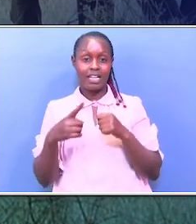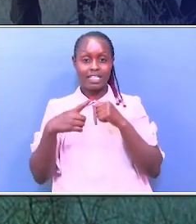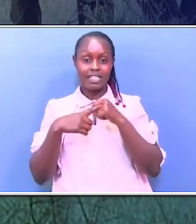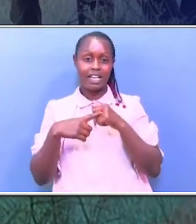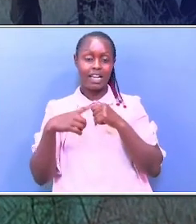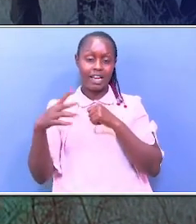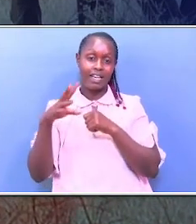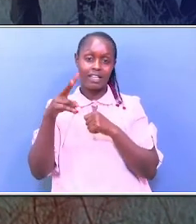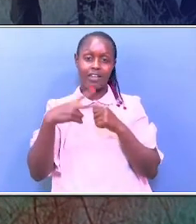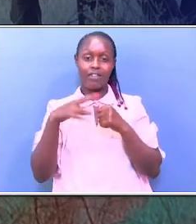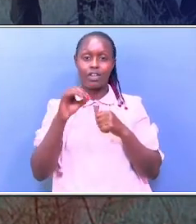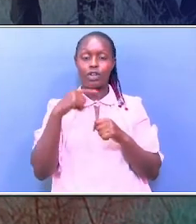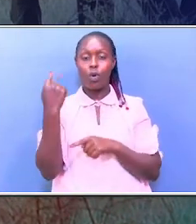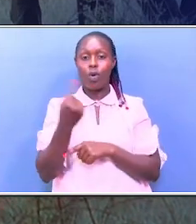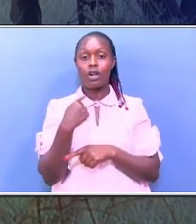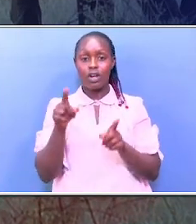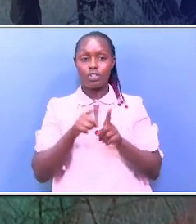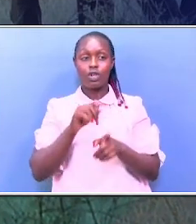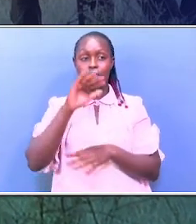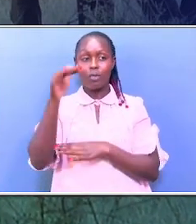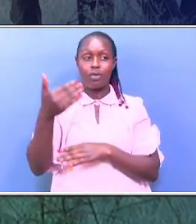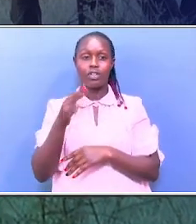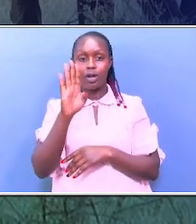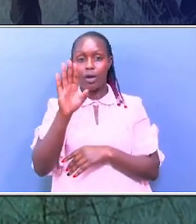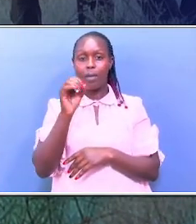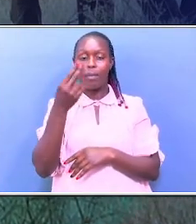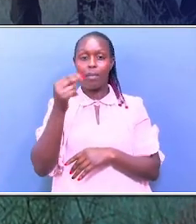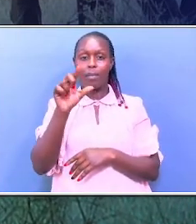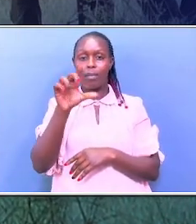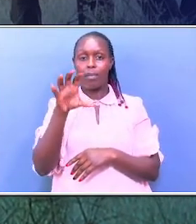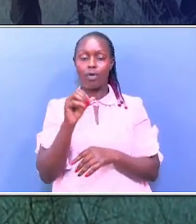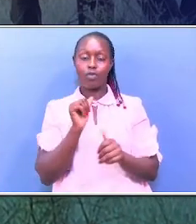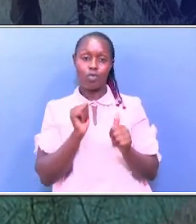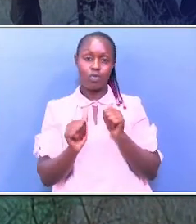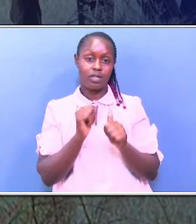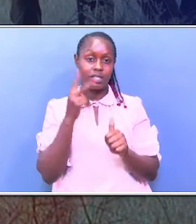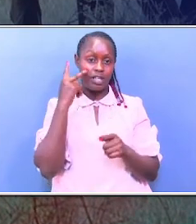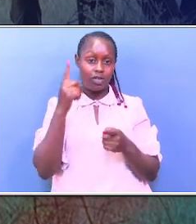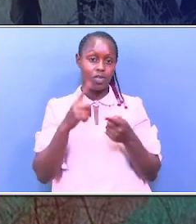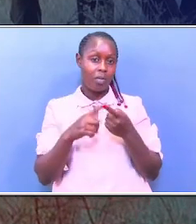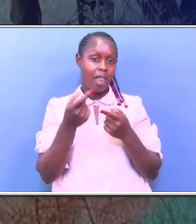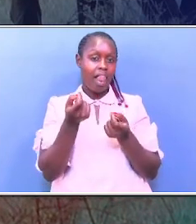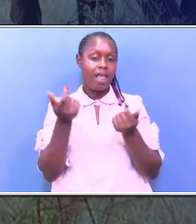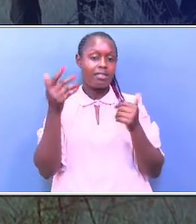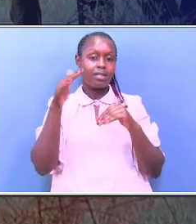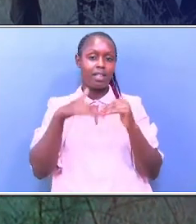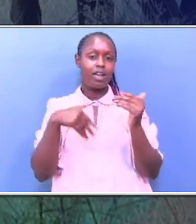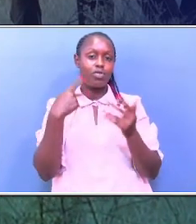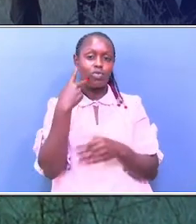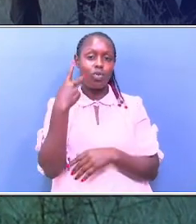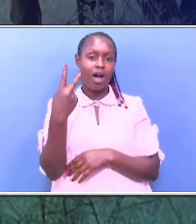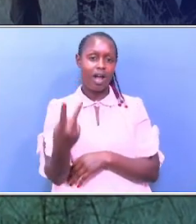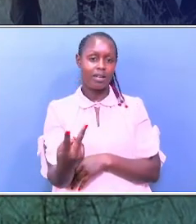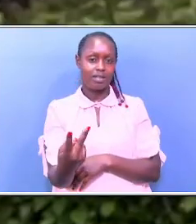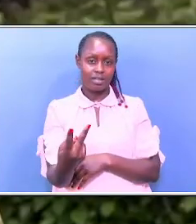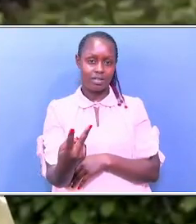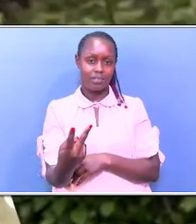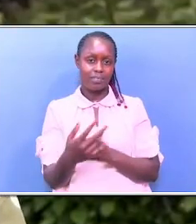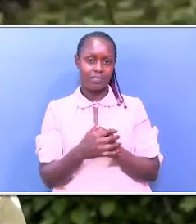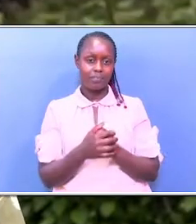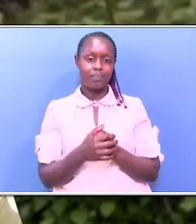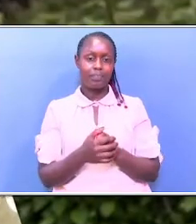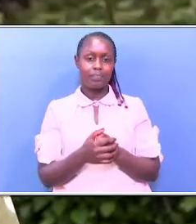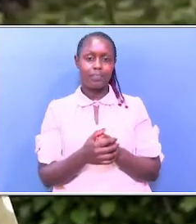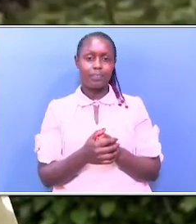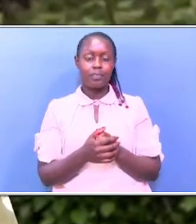1,650 only, and the Mountain Bongo, which are estimated to be less than 200 individuals.